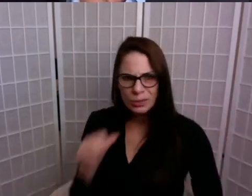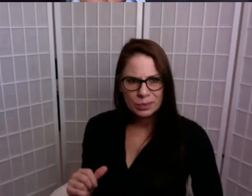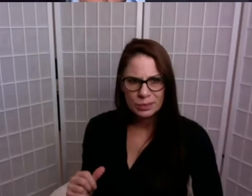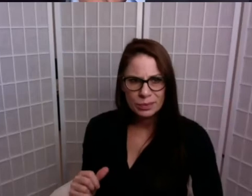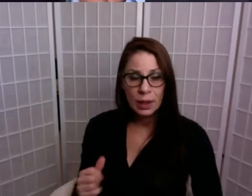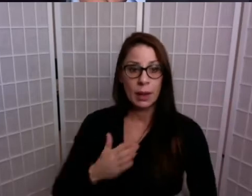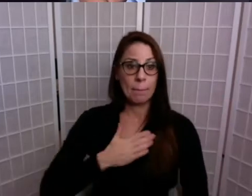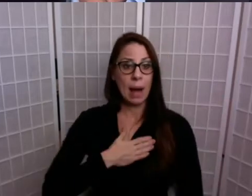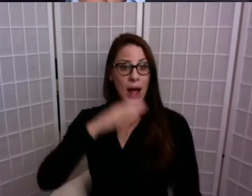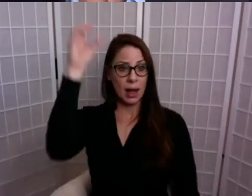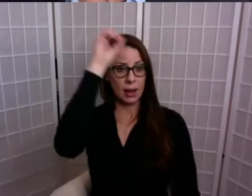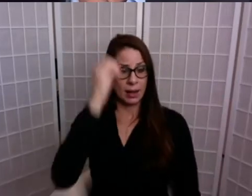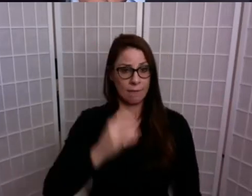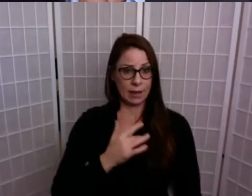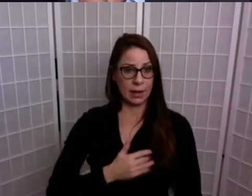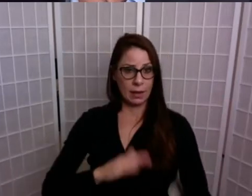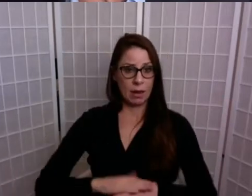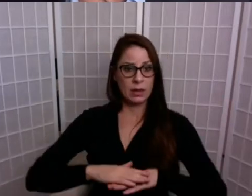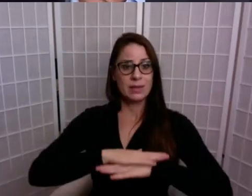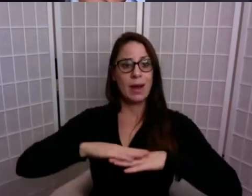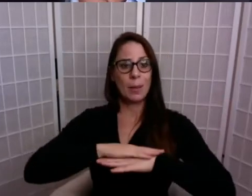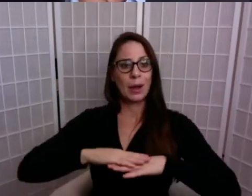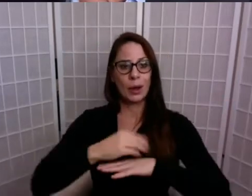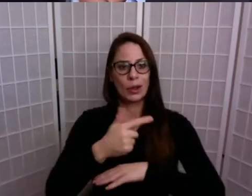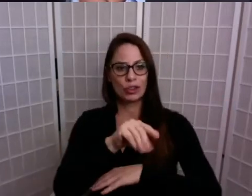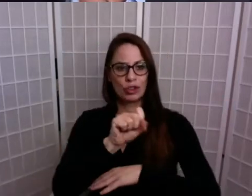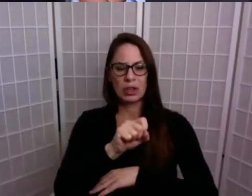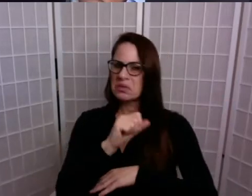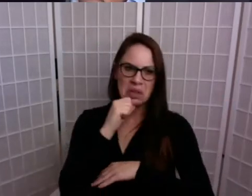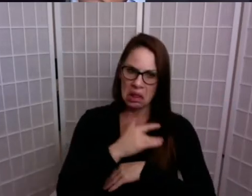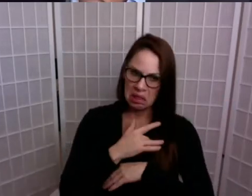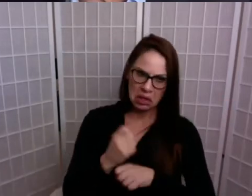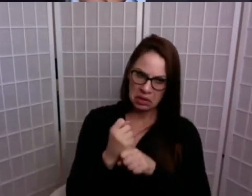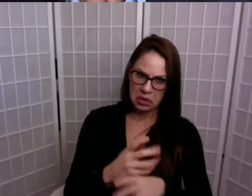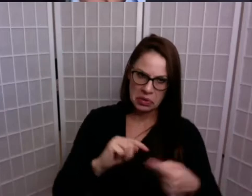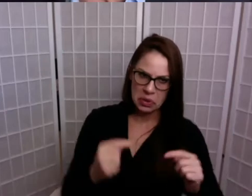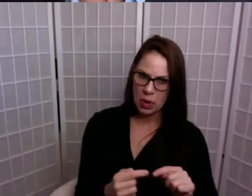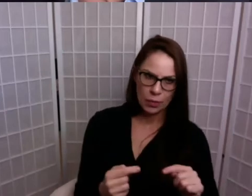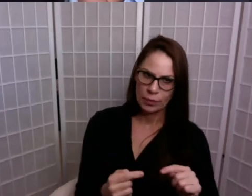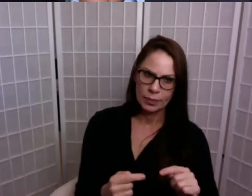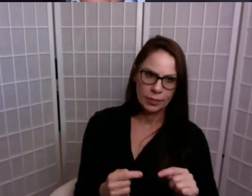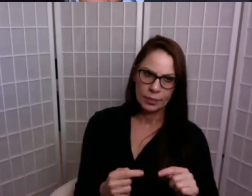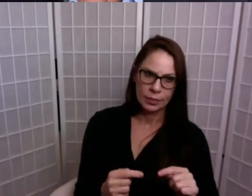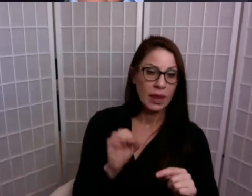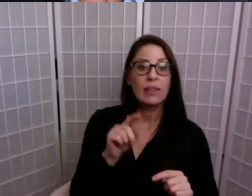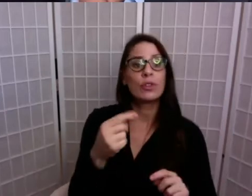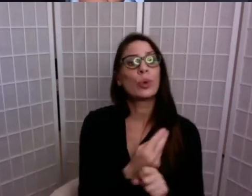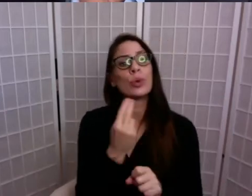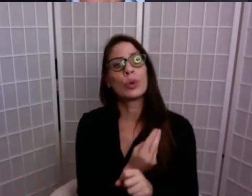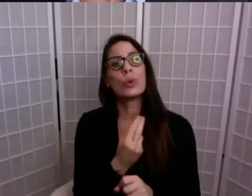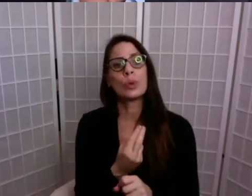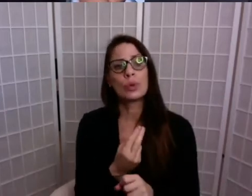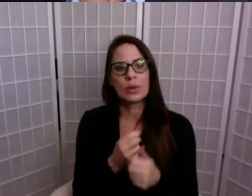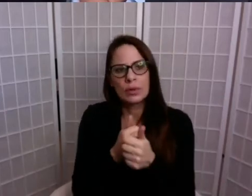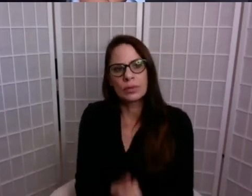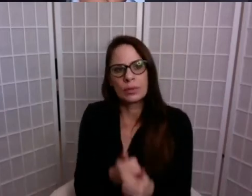topical gels are they are unlikely to cause any harm, and as long as you use them as they're